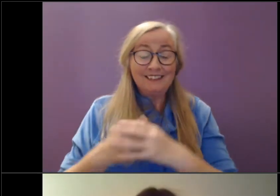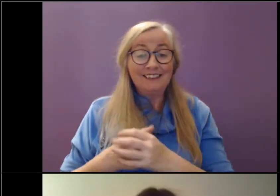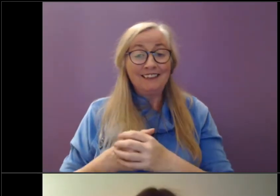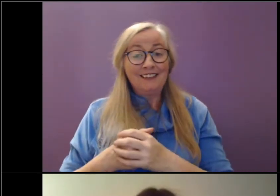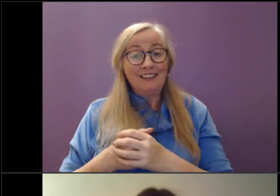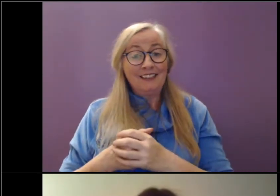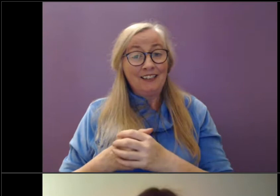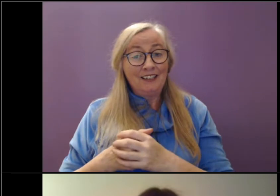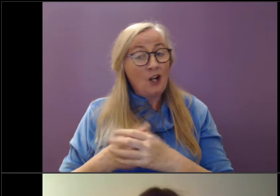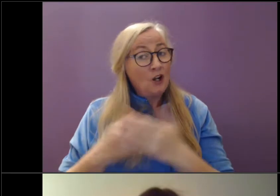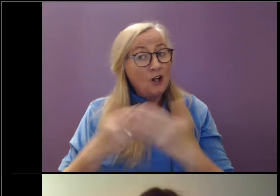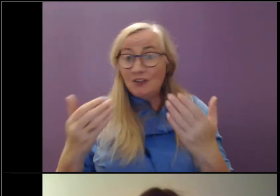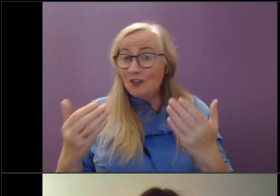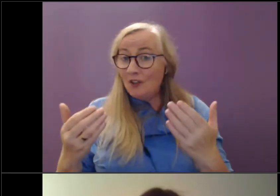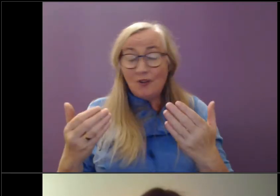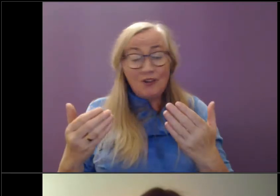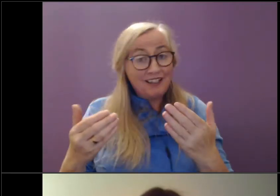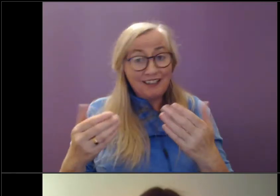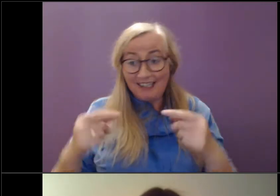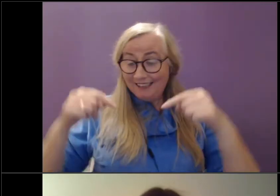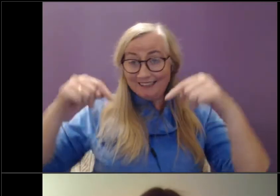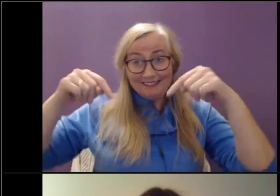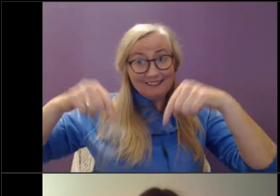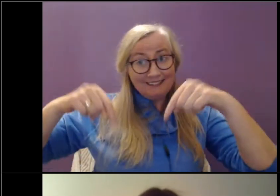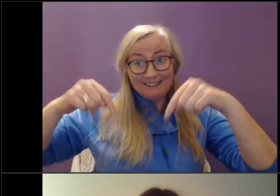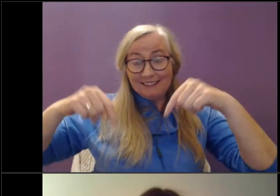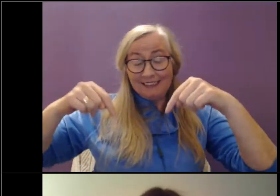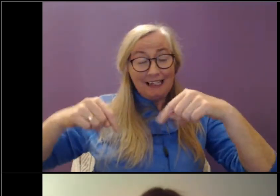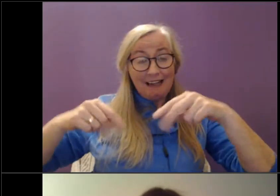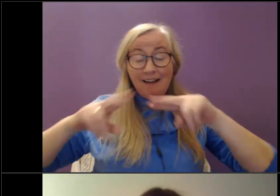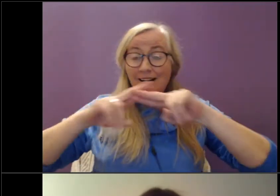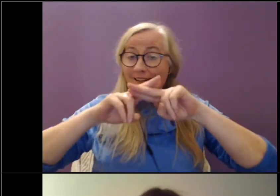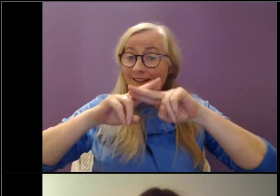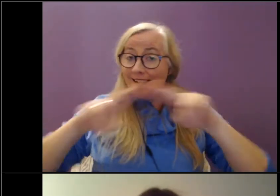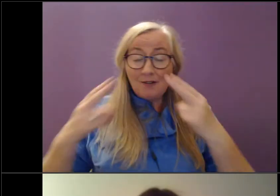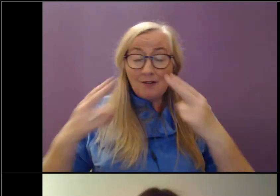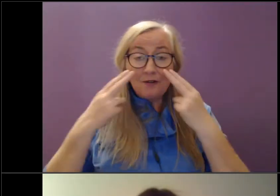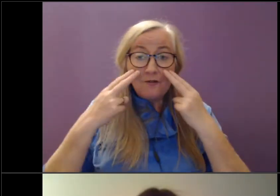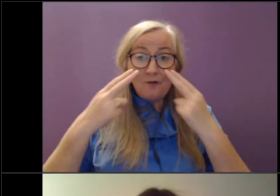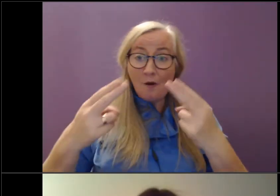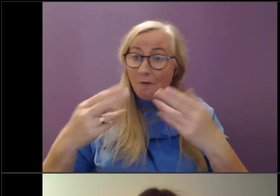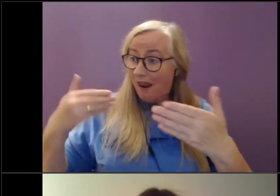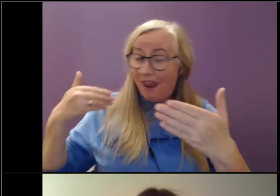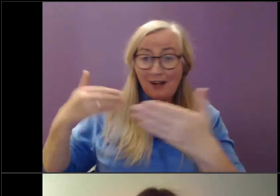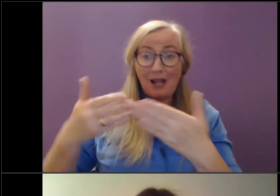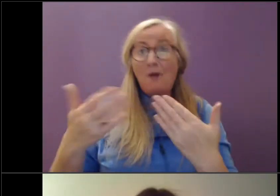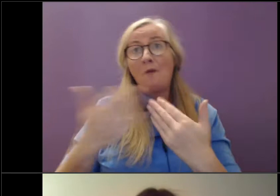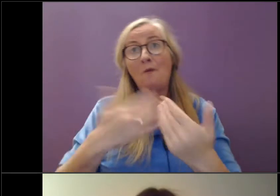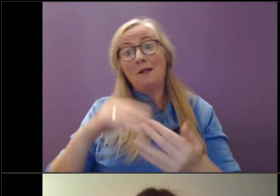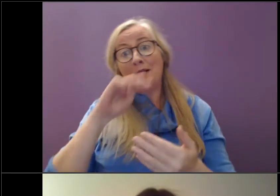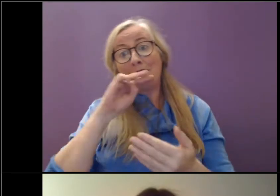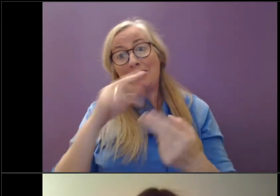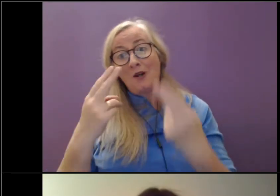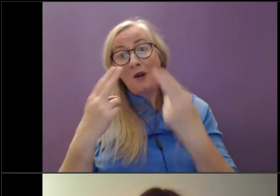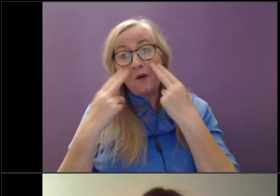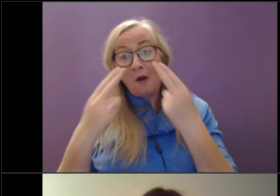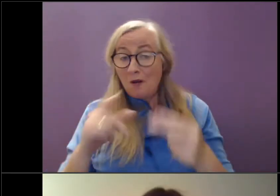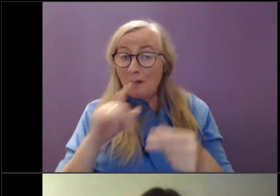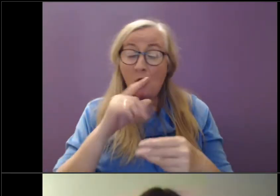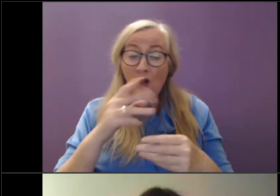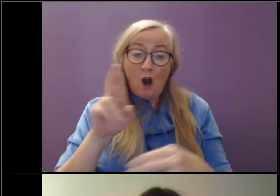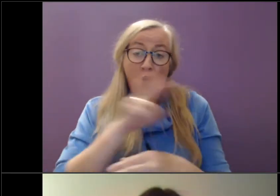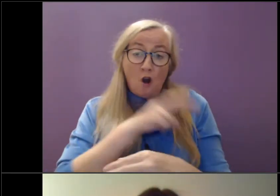kind to yourselves, because this is being abnormal, or whatever normal is now, but it's been a real challenge and